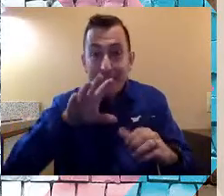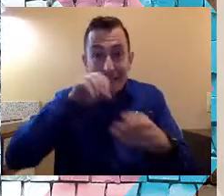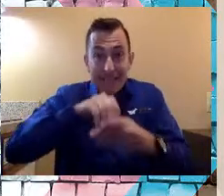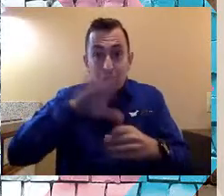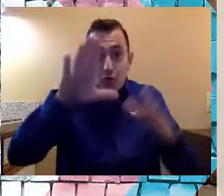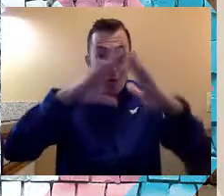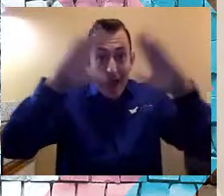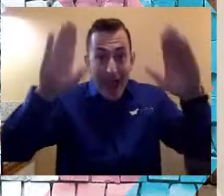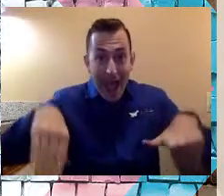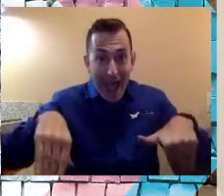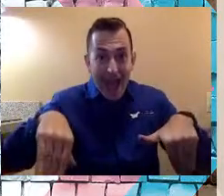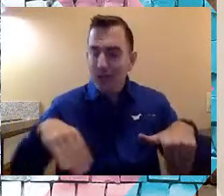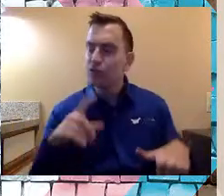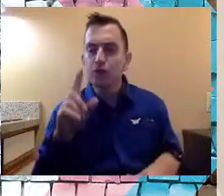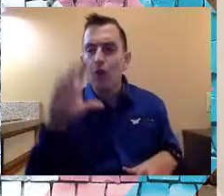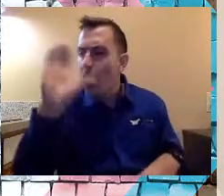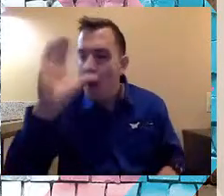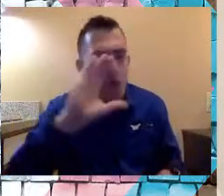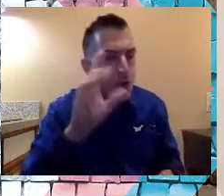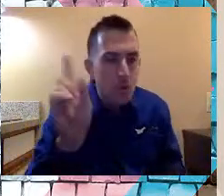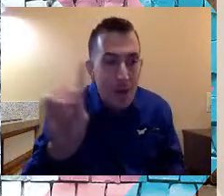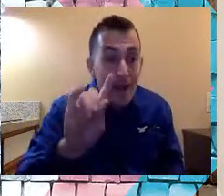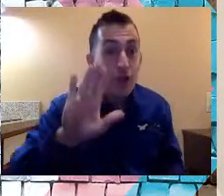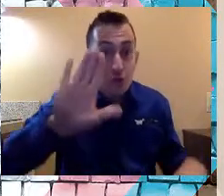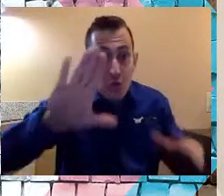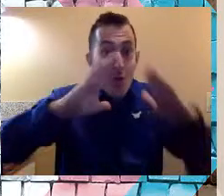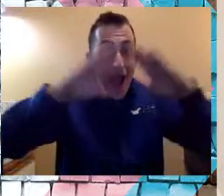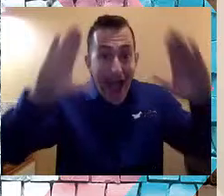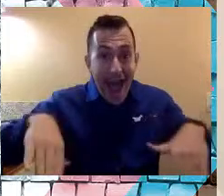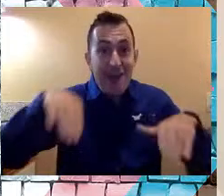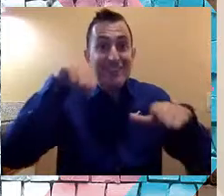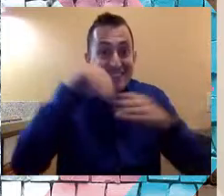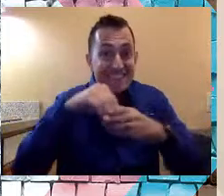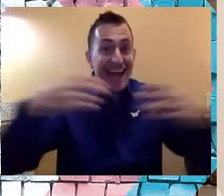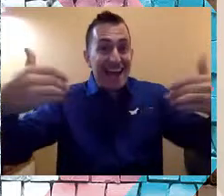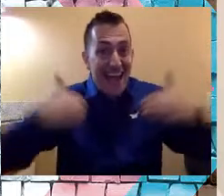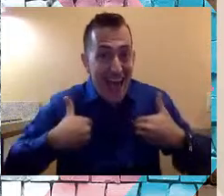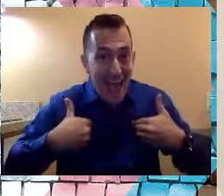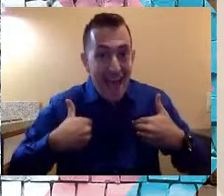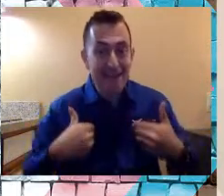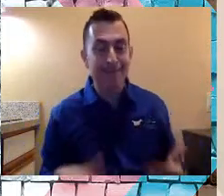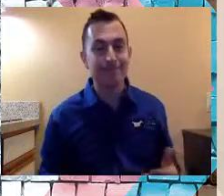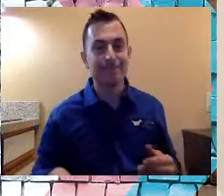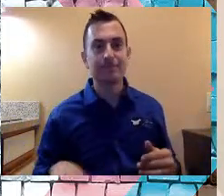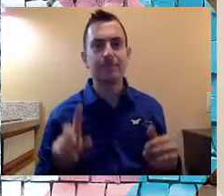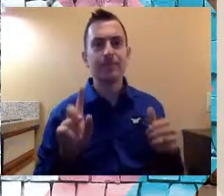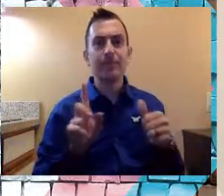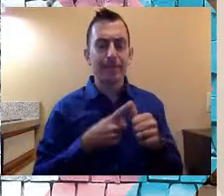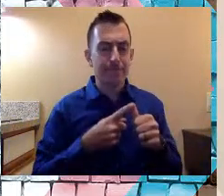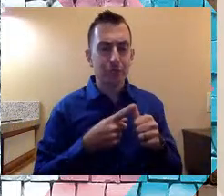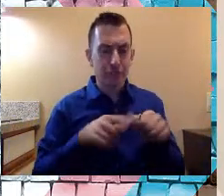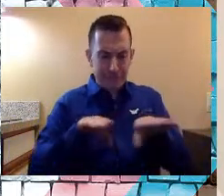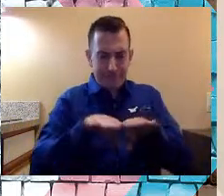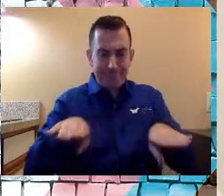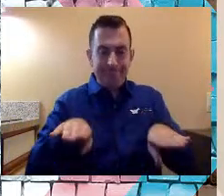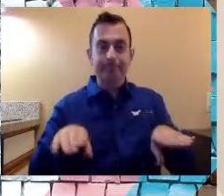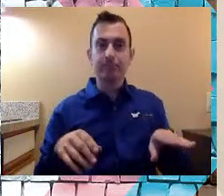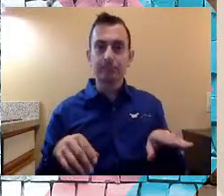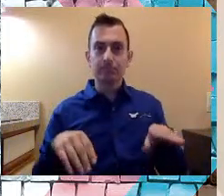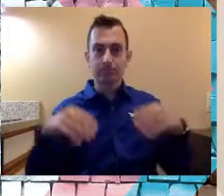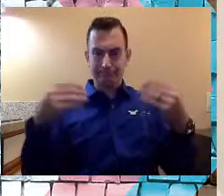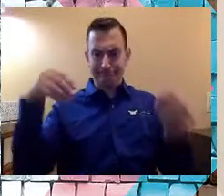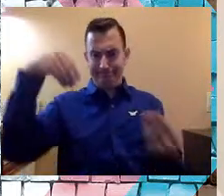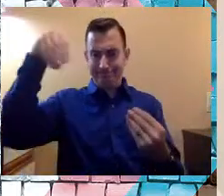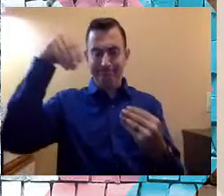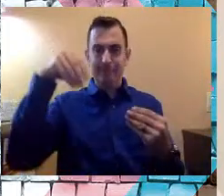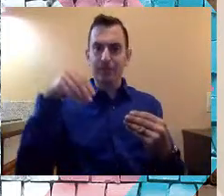do is go foraging in your own home. So, first thing is the rainbow needs a base. I use cardstock,